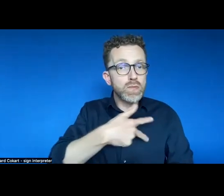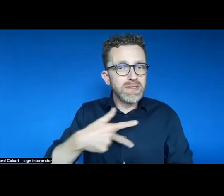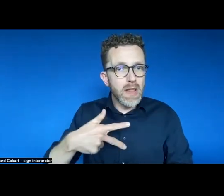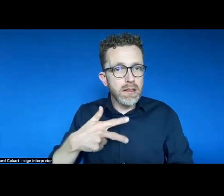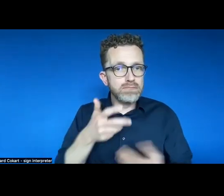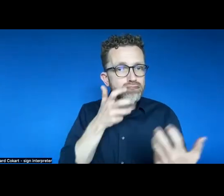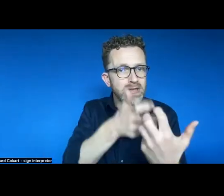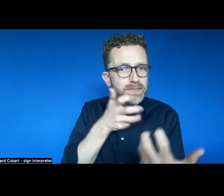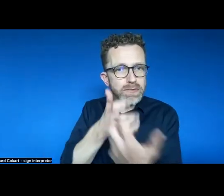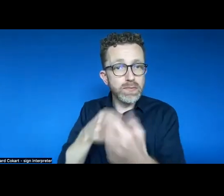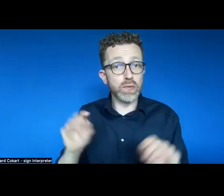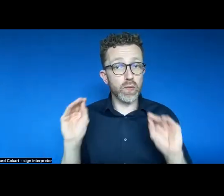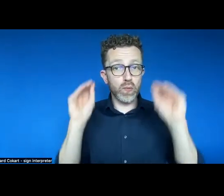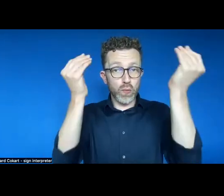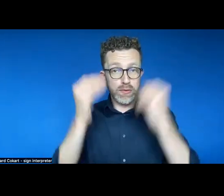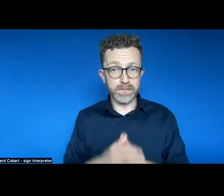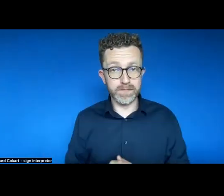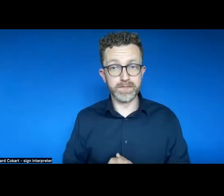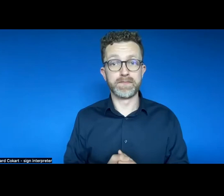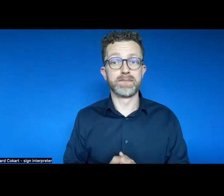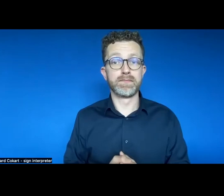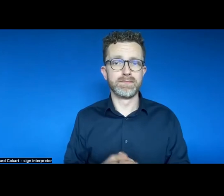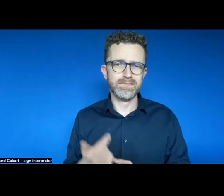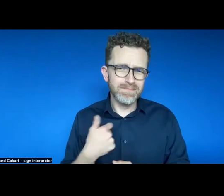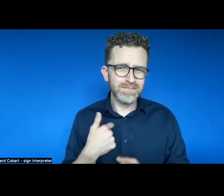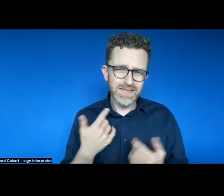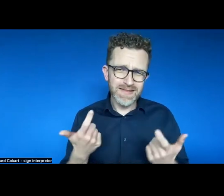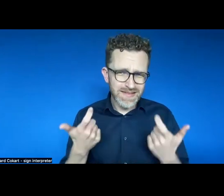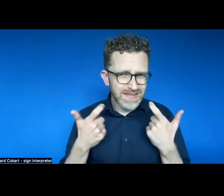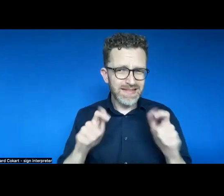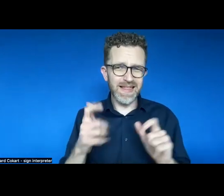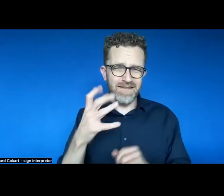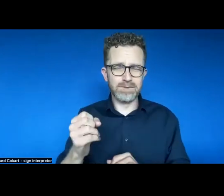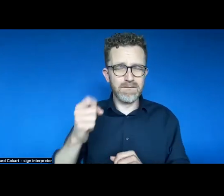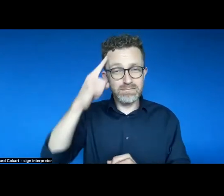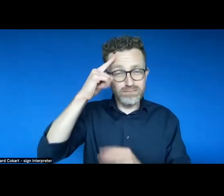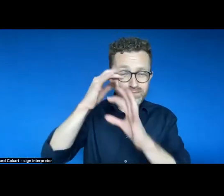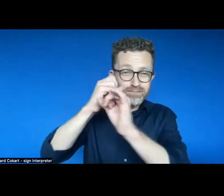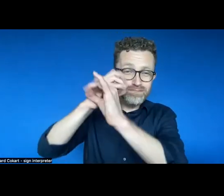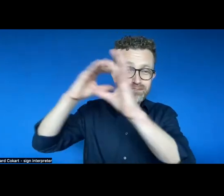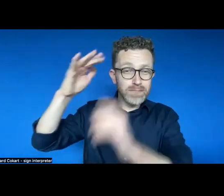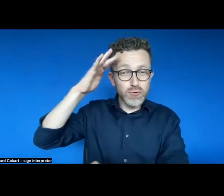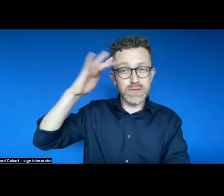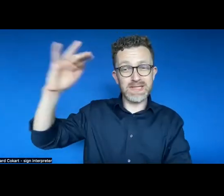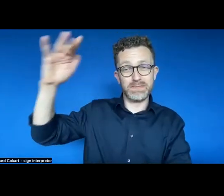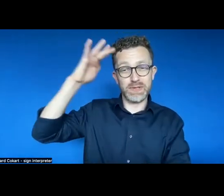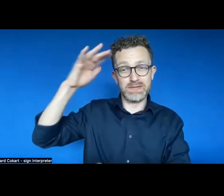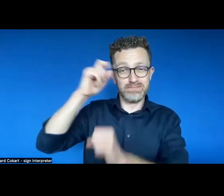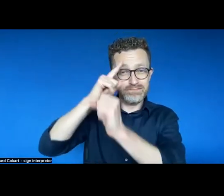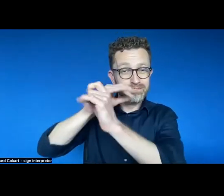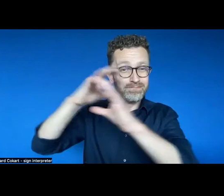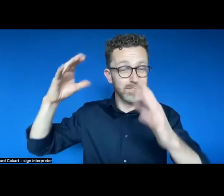open a house for independent living and to establish